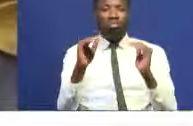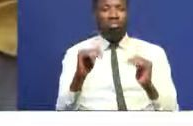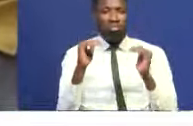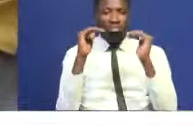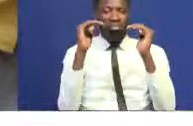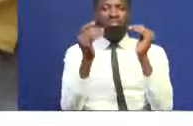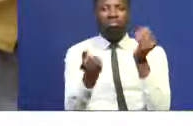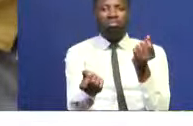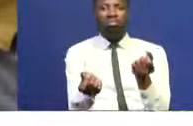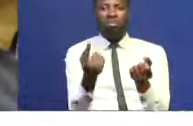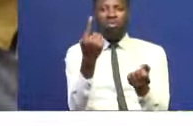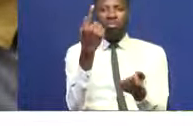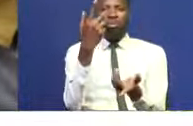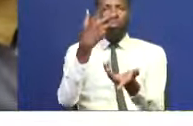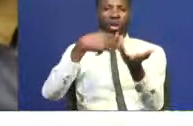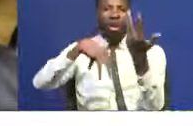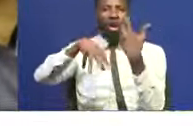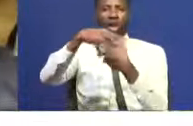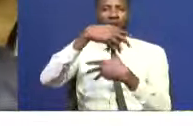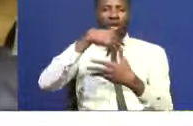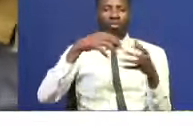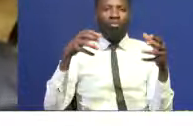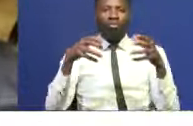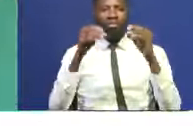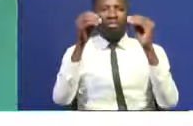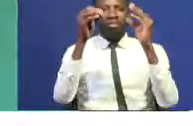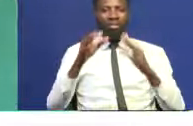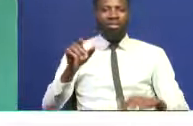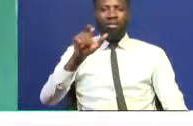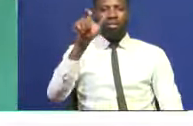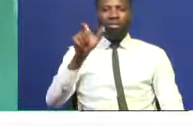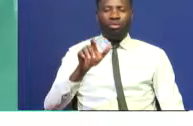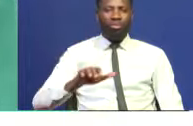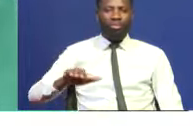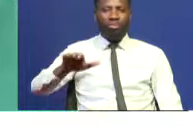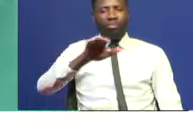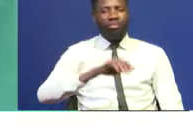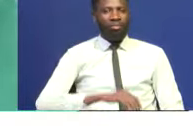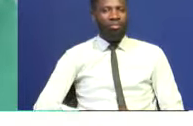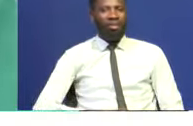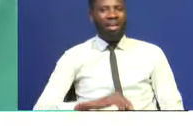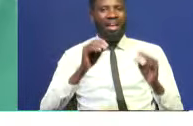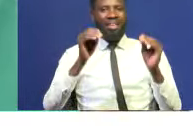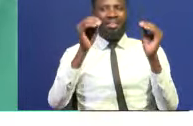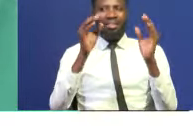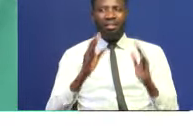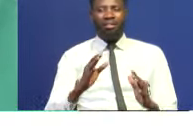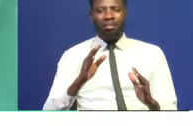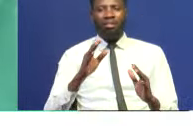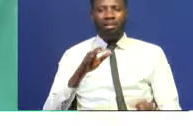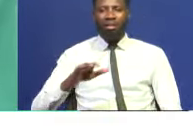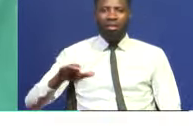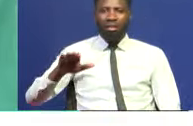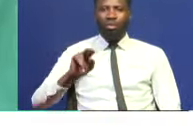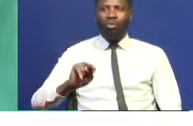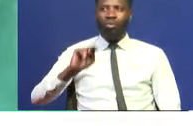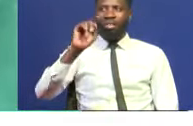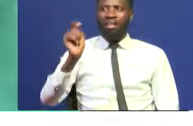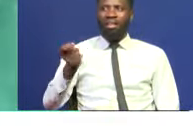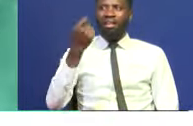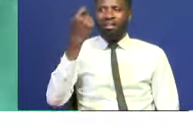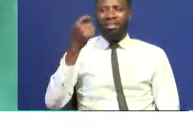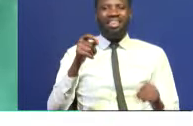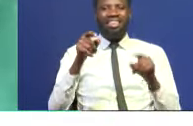unnecessary confusion among teachers in the region. Teachers in northern Kenya are